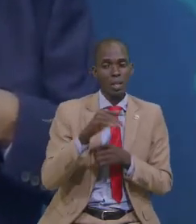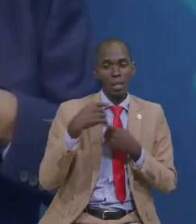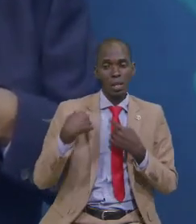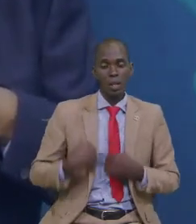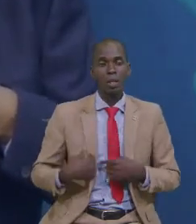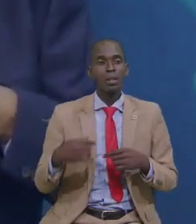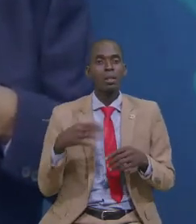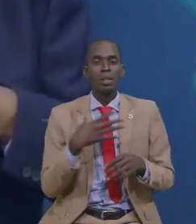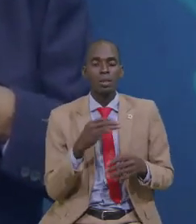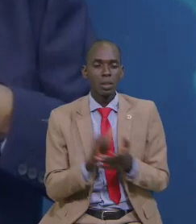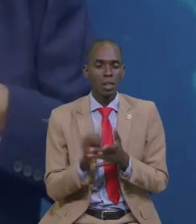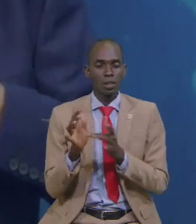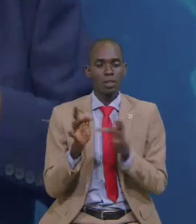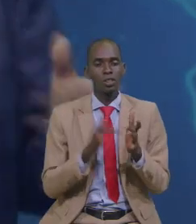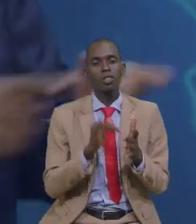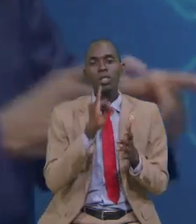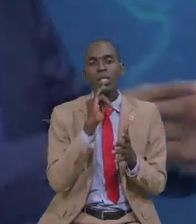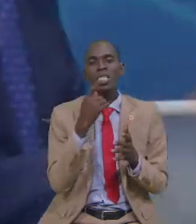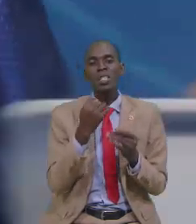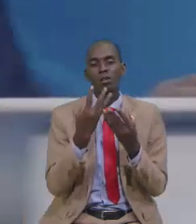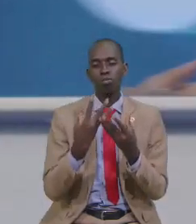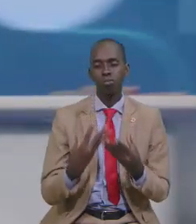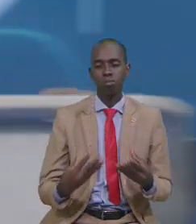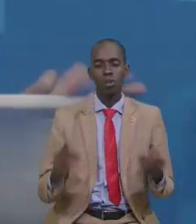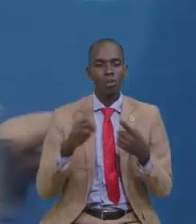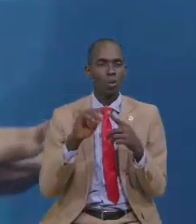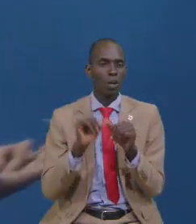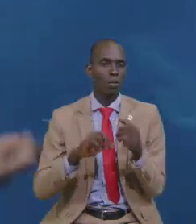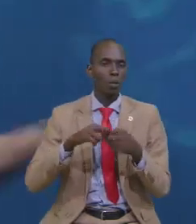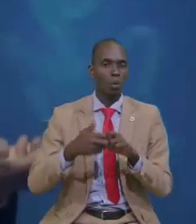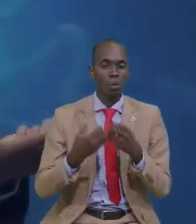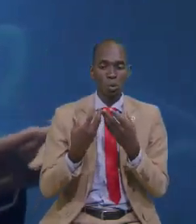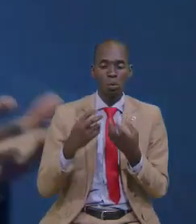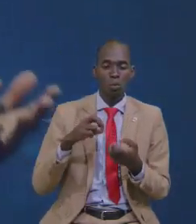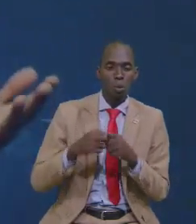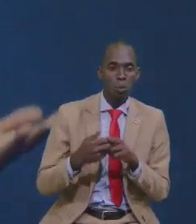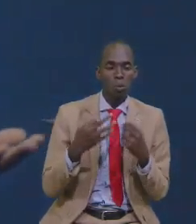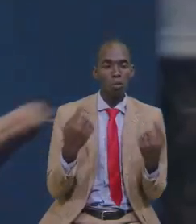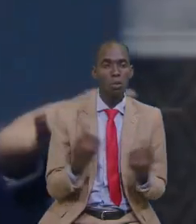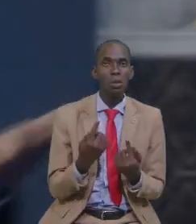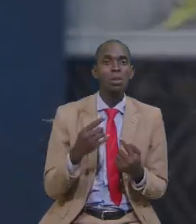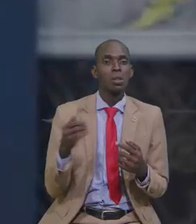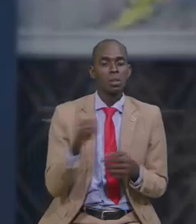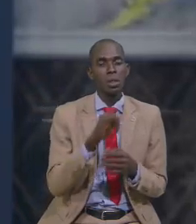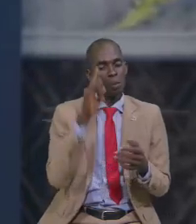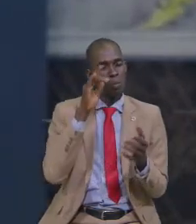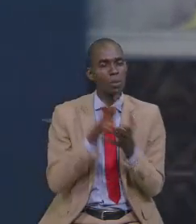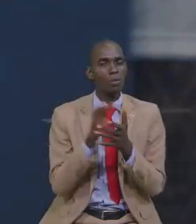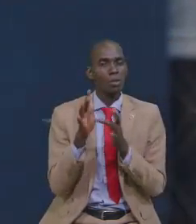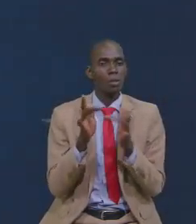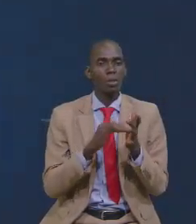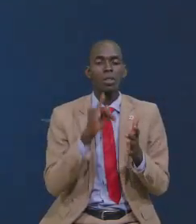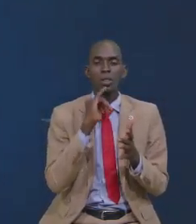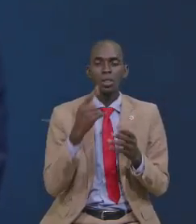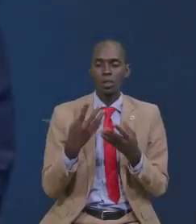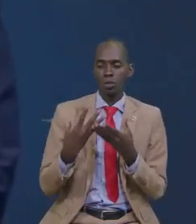Jesus is the solution to every problem. The problem of sin, they believe Jesus is the solution, the Savior. The problem